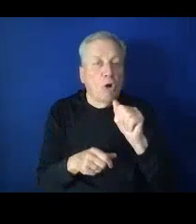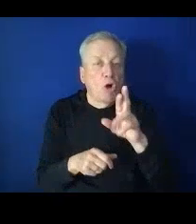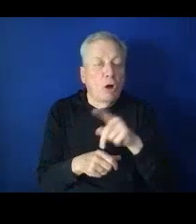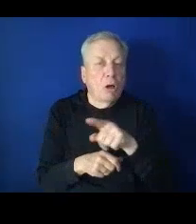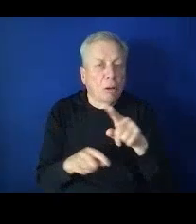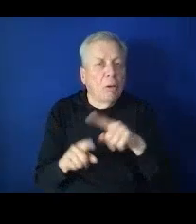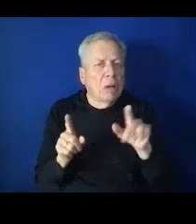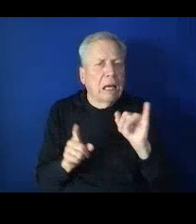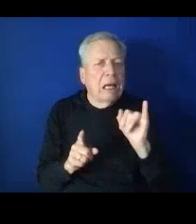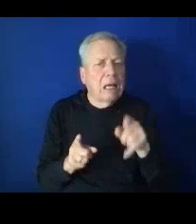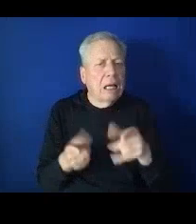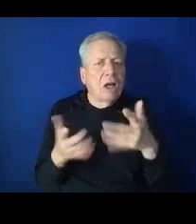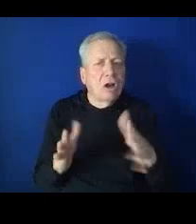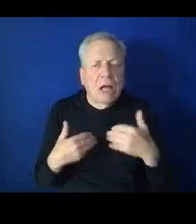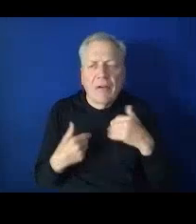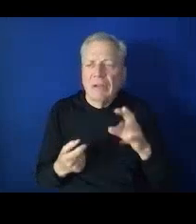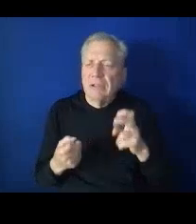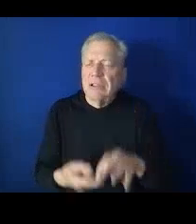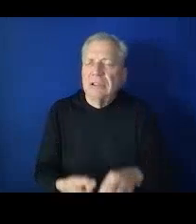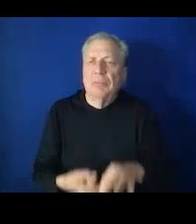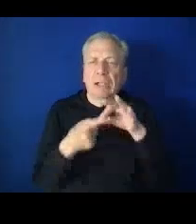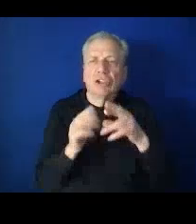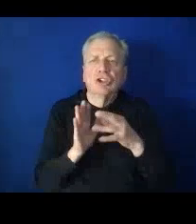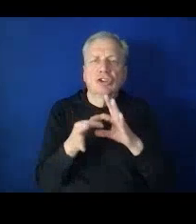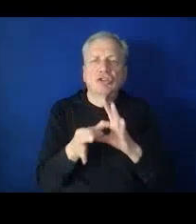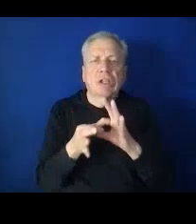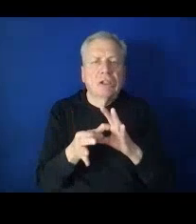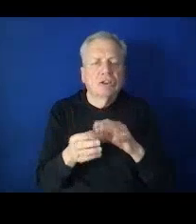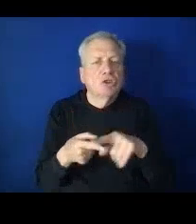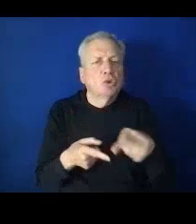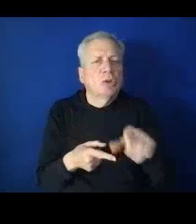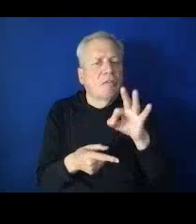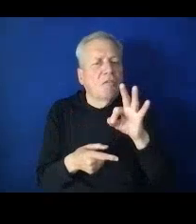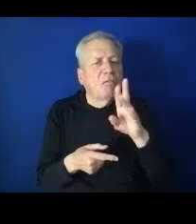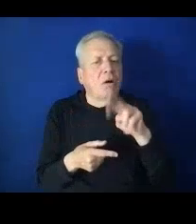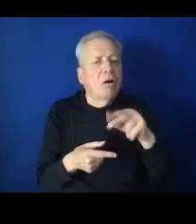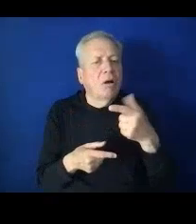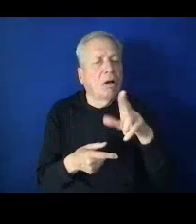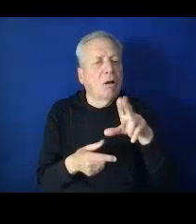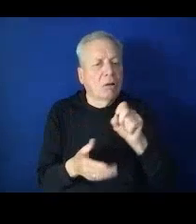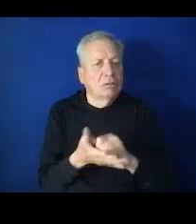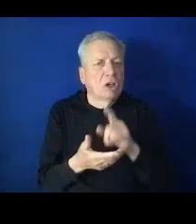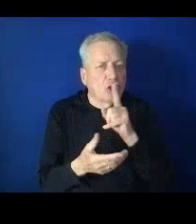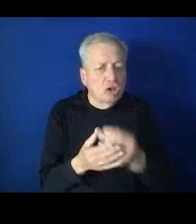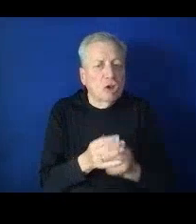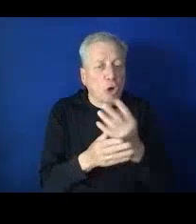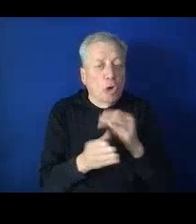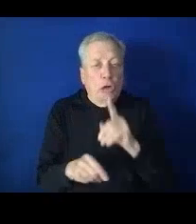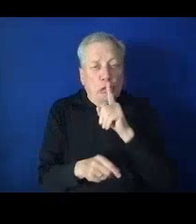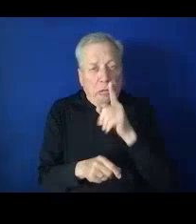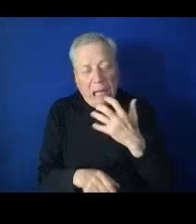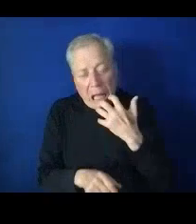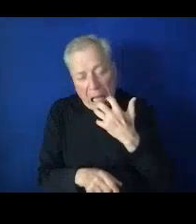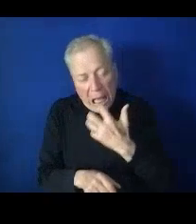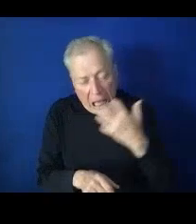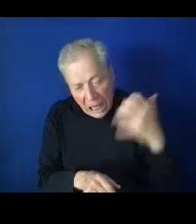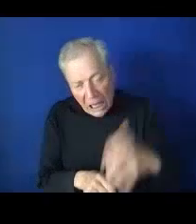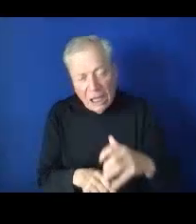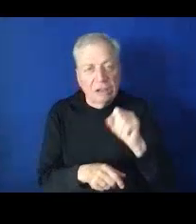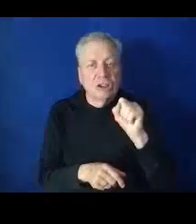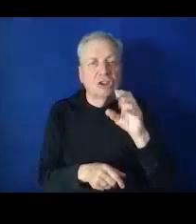But it has a special relationship with the fungus that allows it to grow in really hot soil. And both